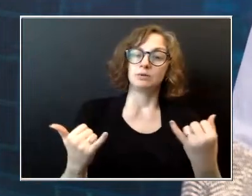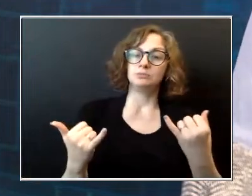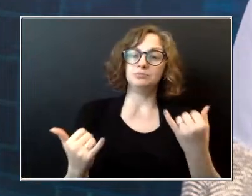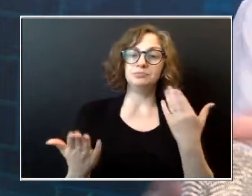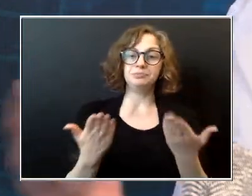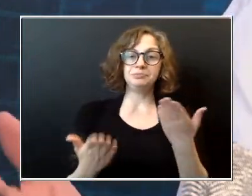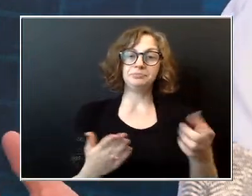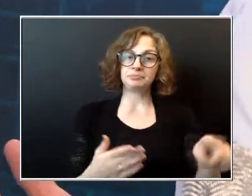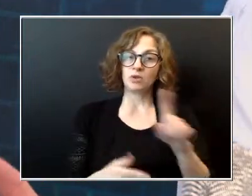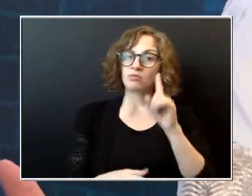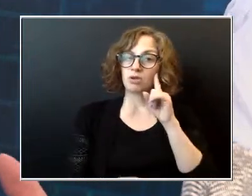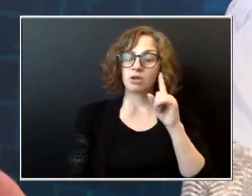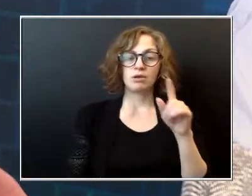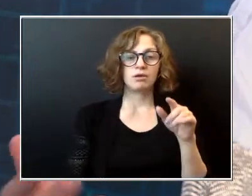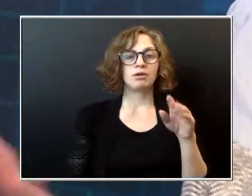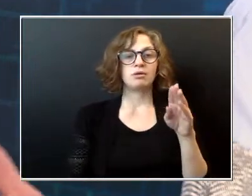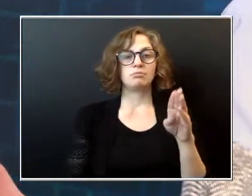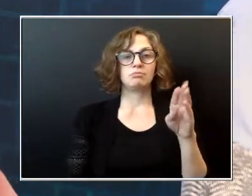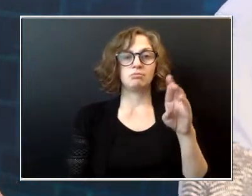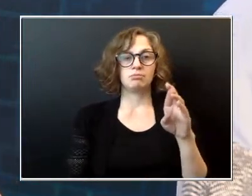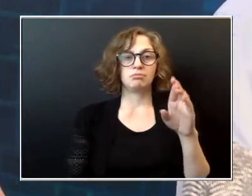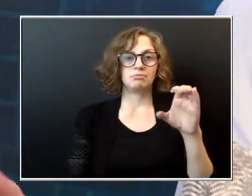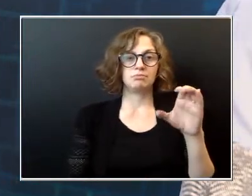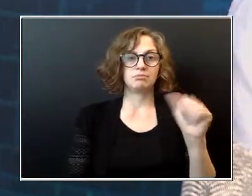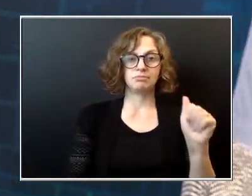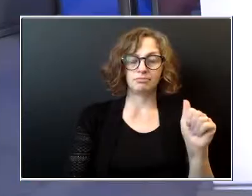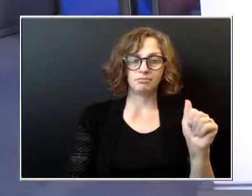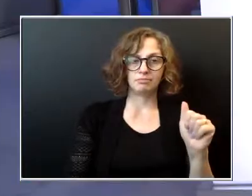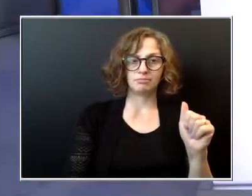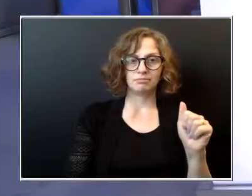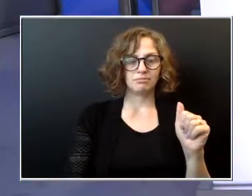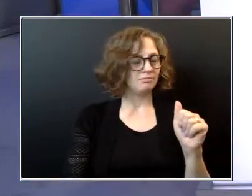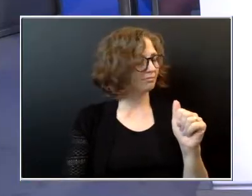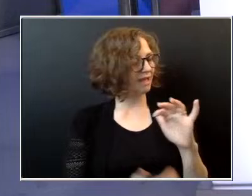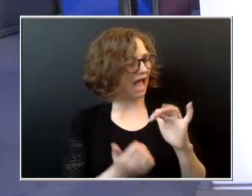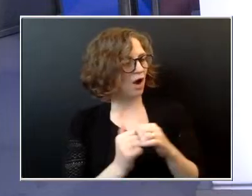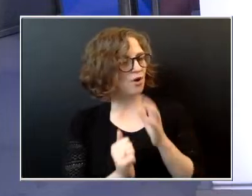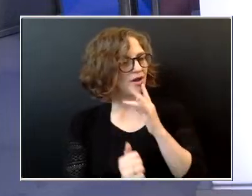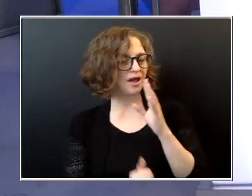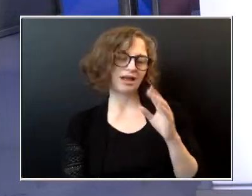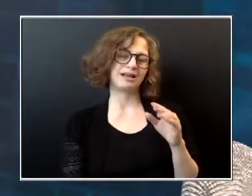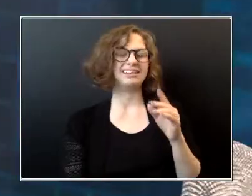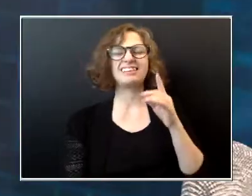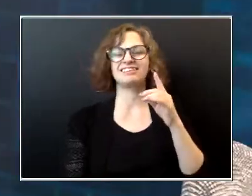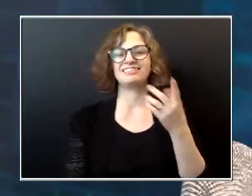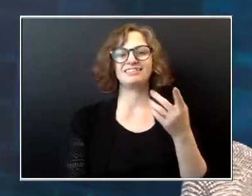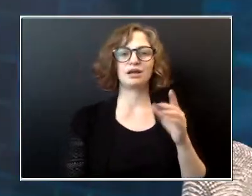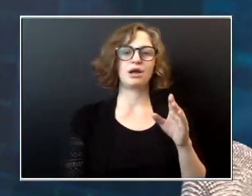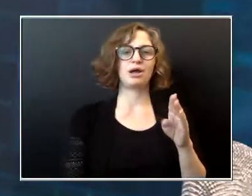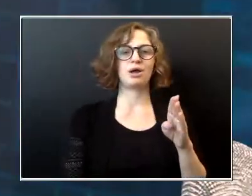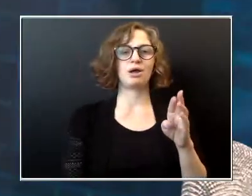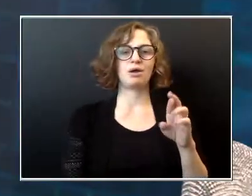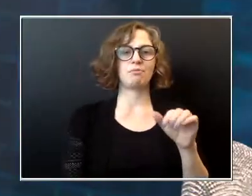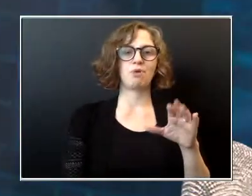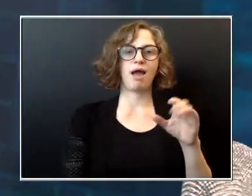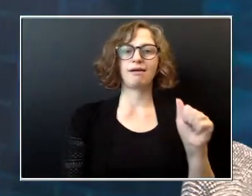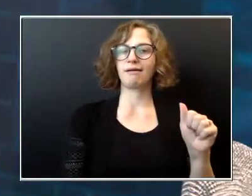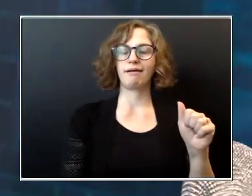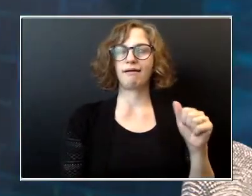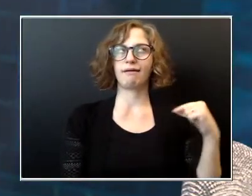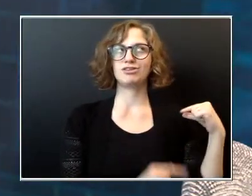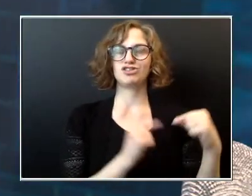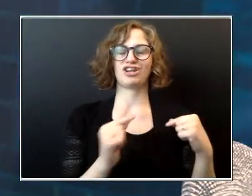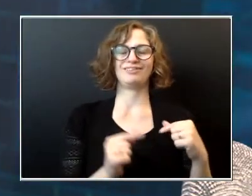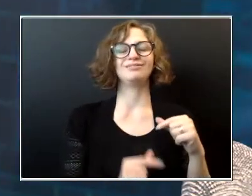or BRCA, how do we say it? BRCA gene? BRCA gene. Okay, I didn't see that extra A in there, but I'm going to believe you. And it's linked